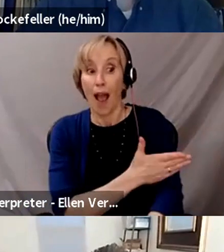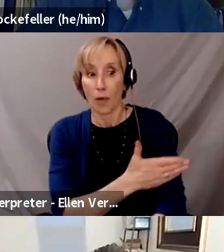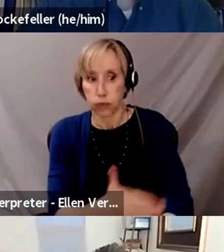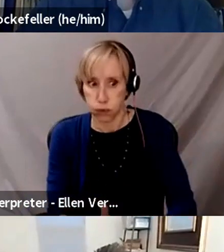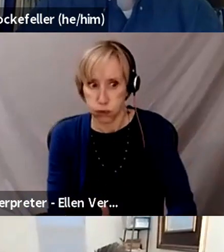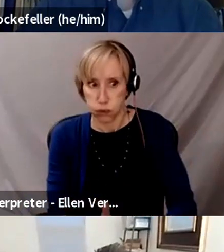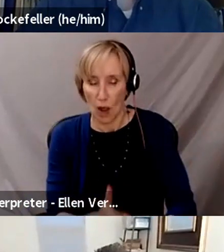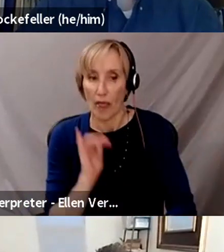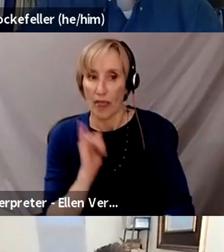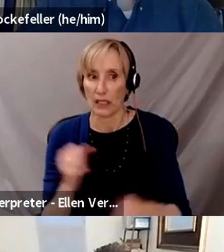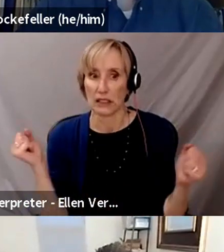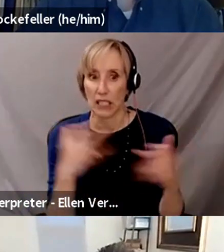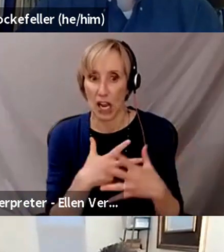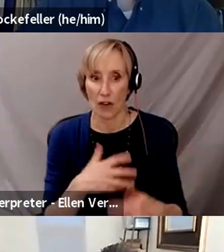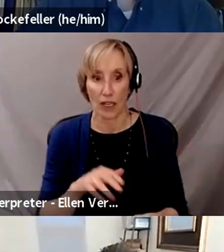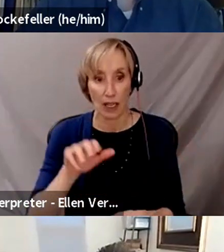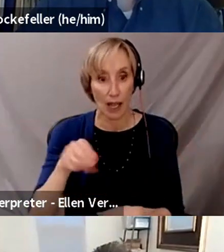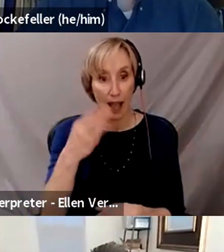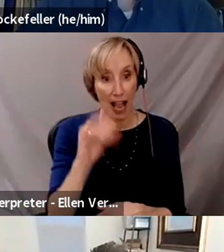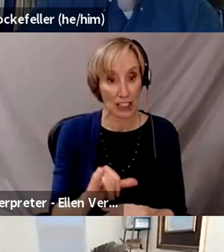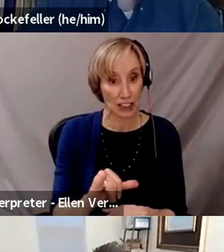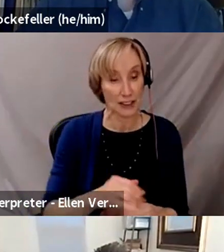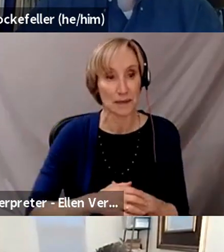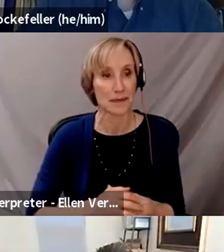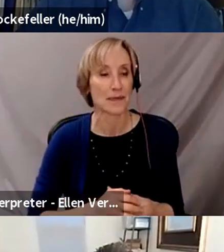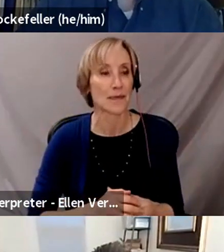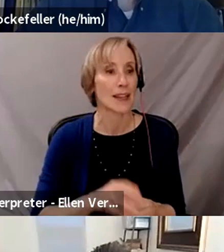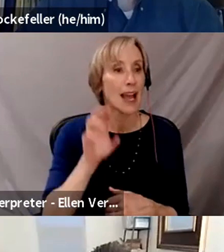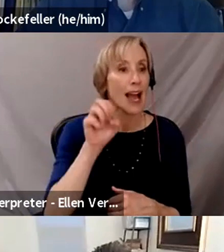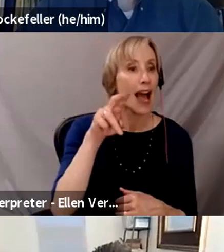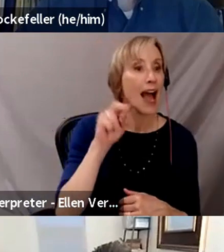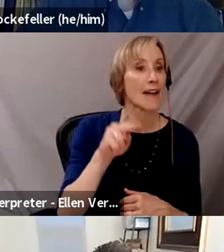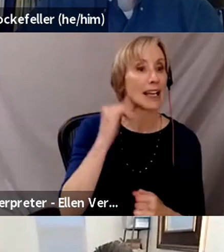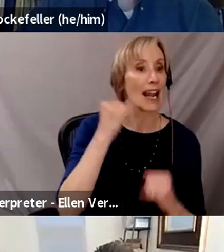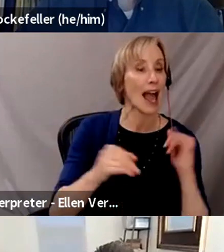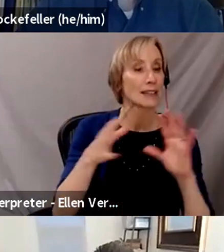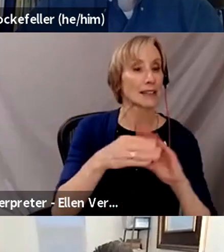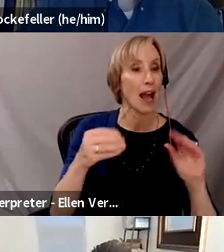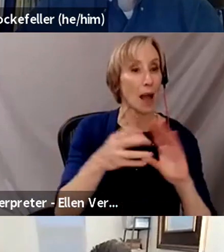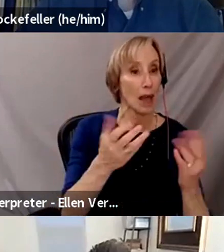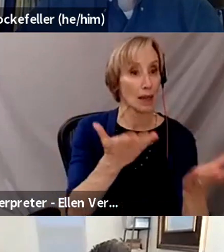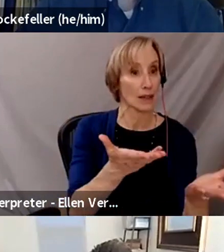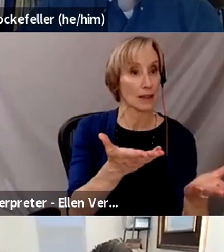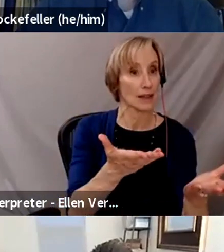Ashley, you want to jump in? No? Evan, I just want to see if you want to answer that question as well, since.